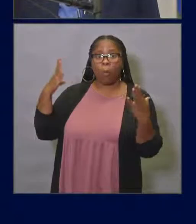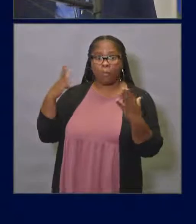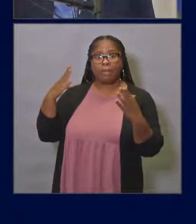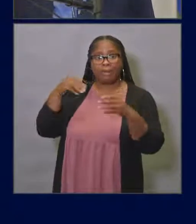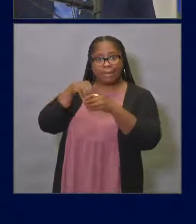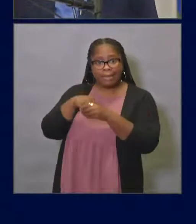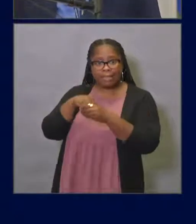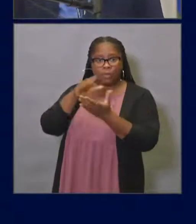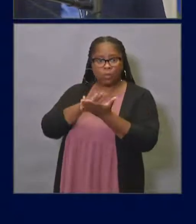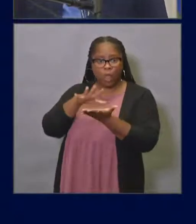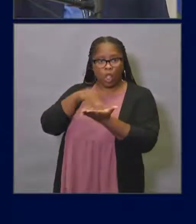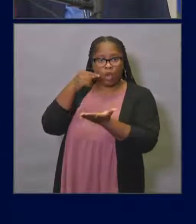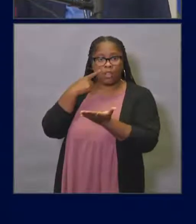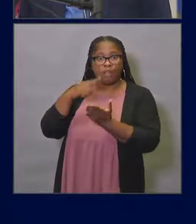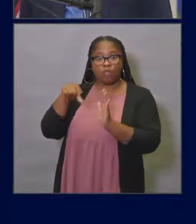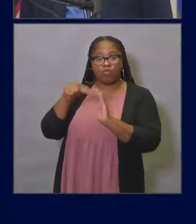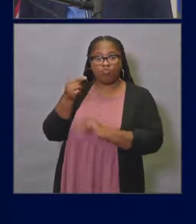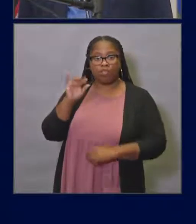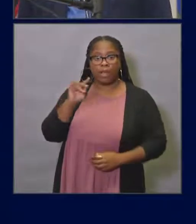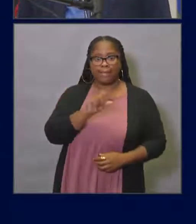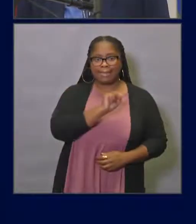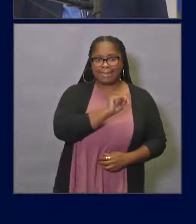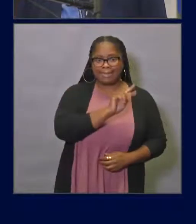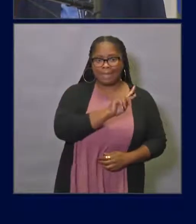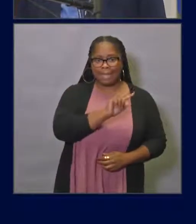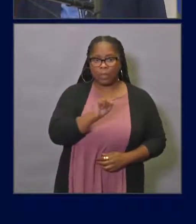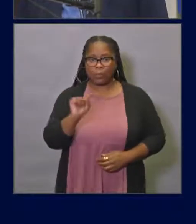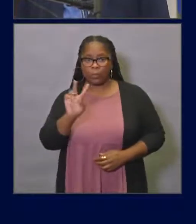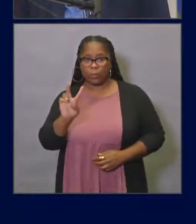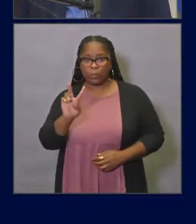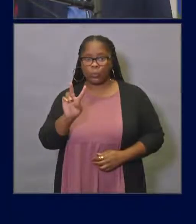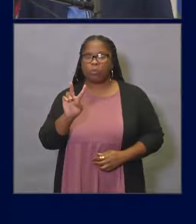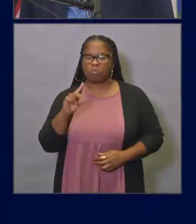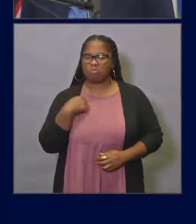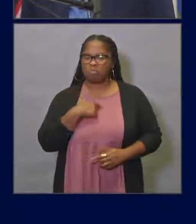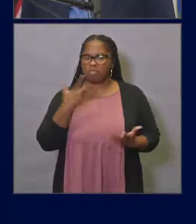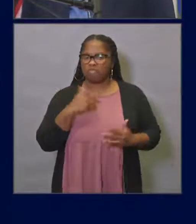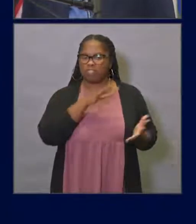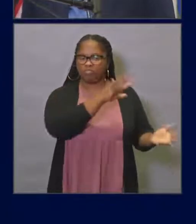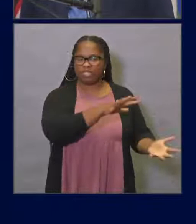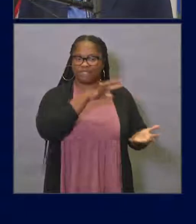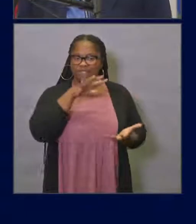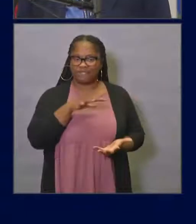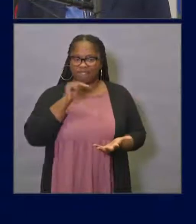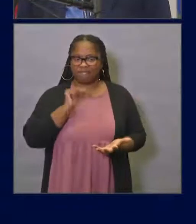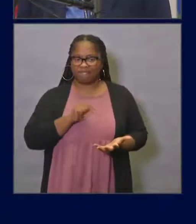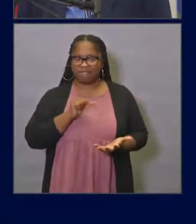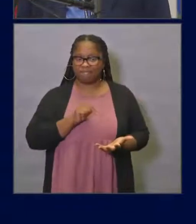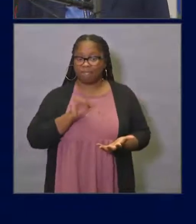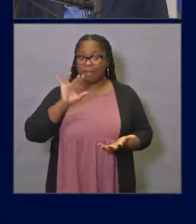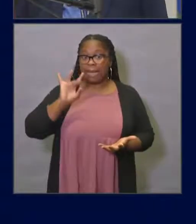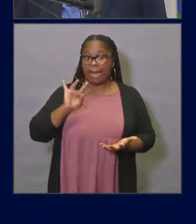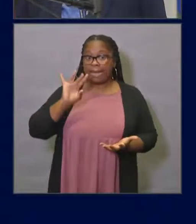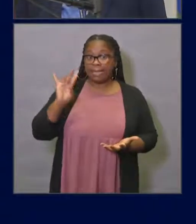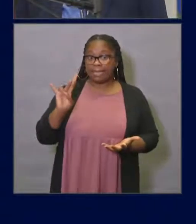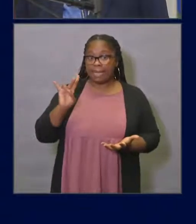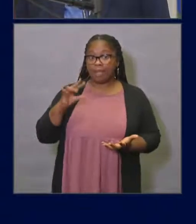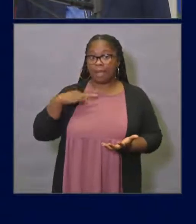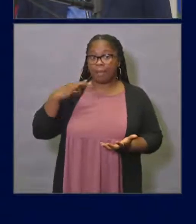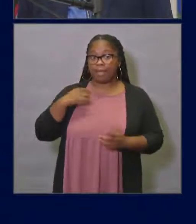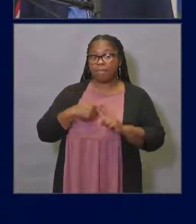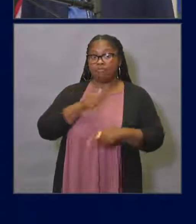TK through 2 have been received by public health. 87 applications have been received from private